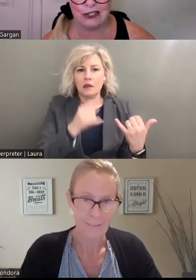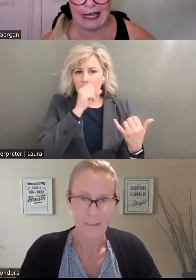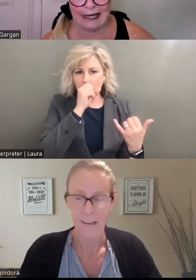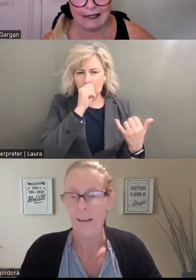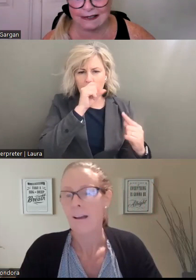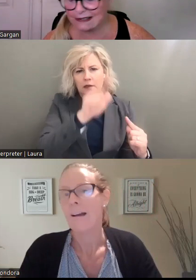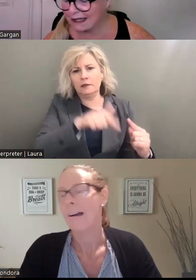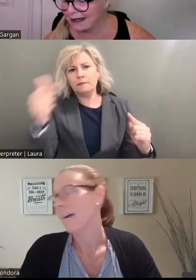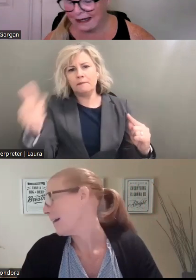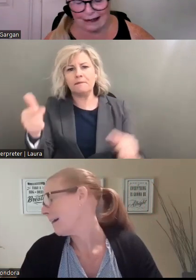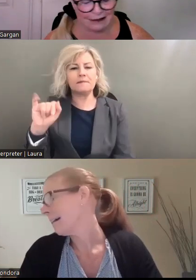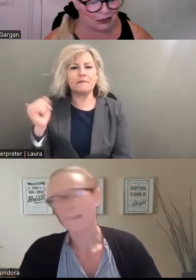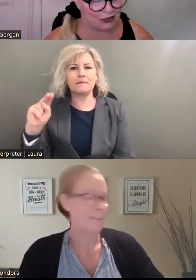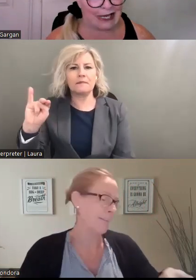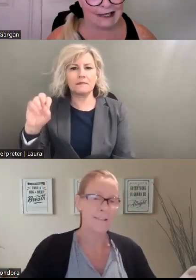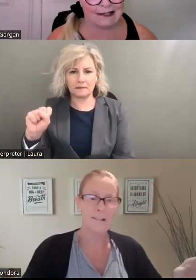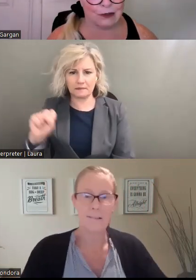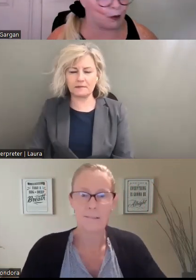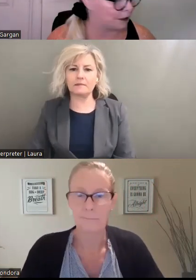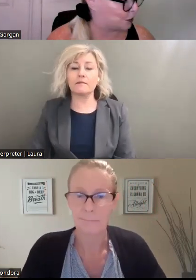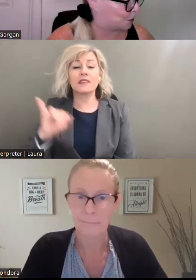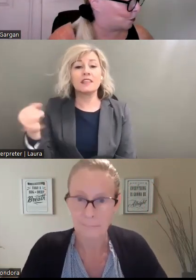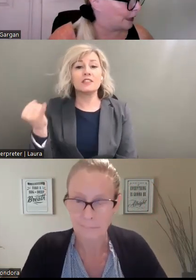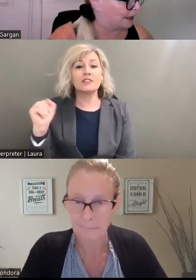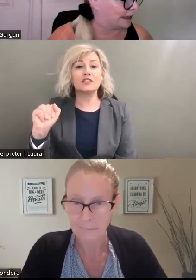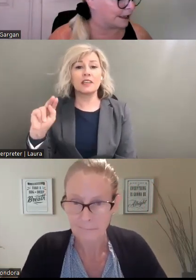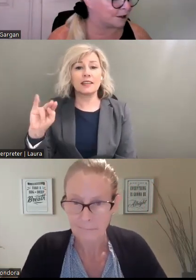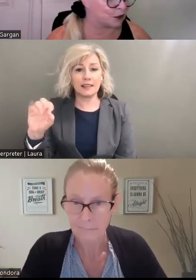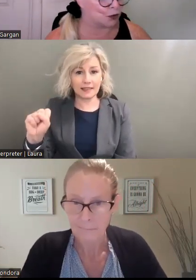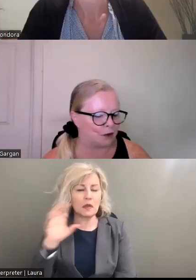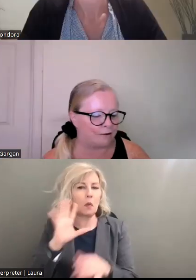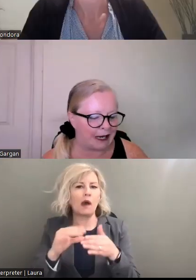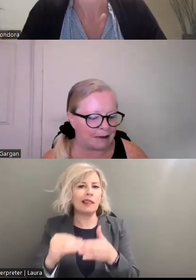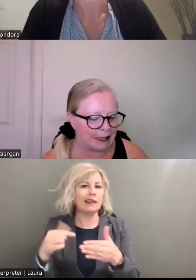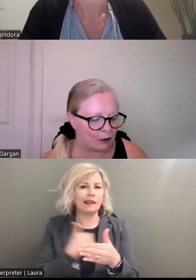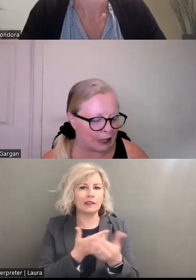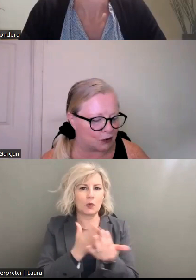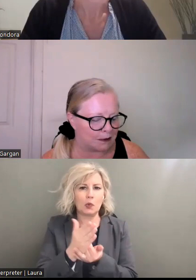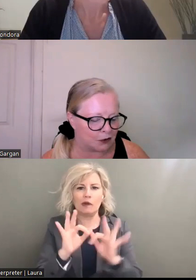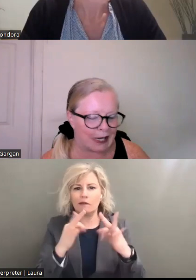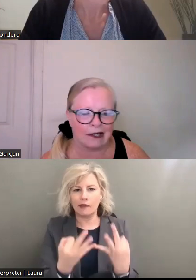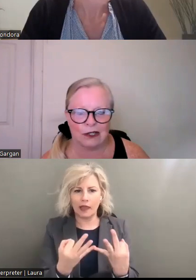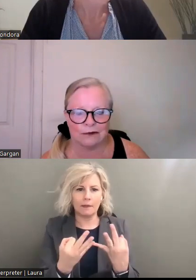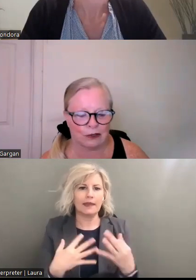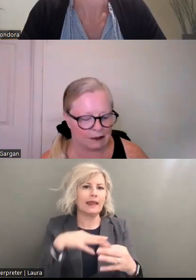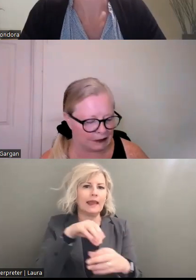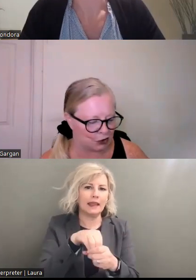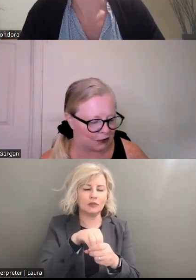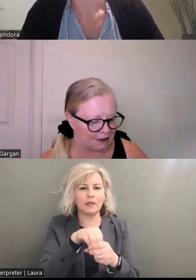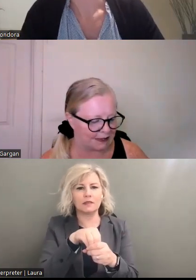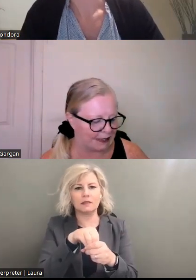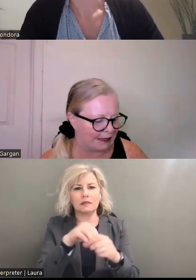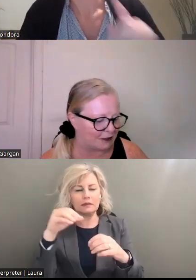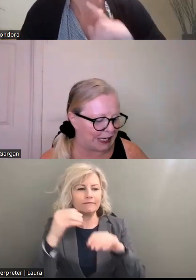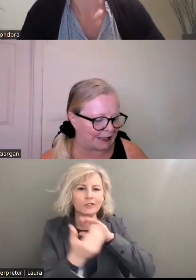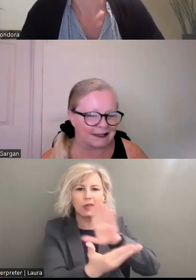to Janice. Janice is going to lead us through family engagement strategies for